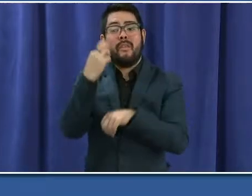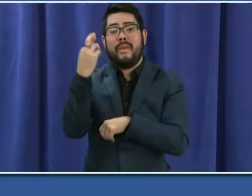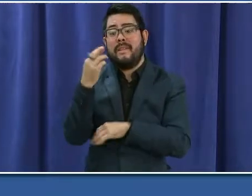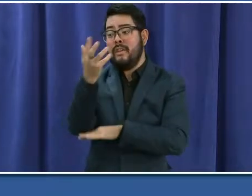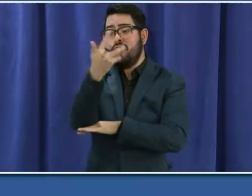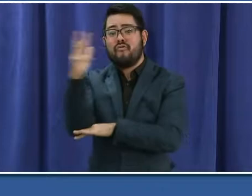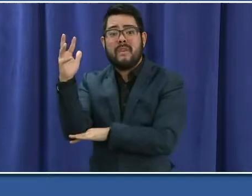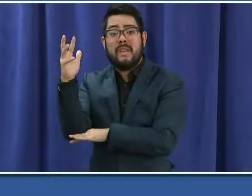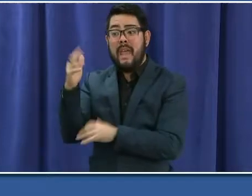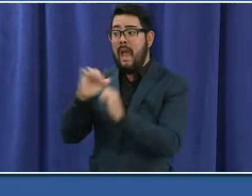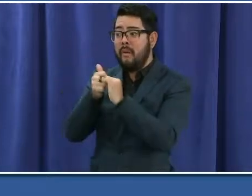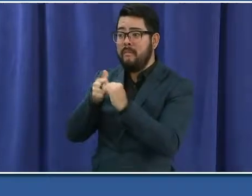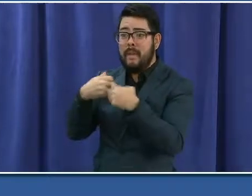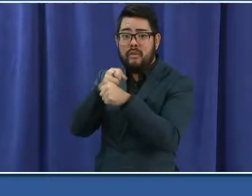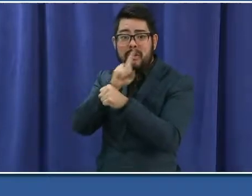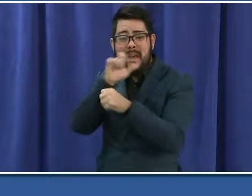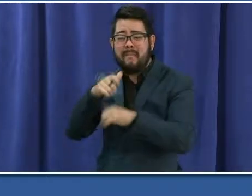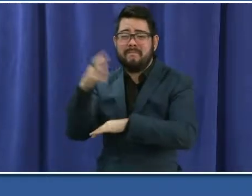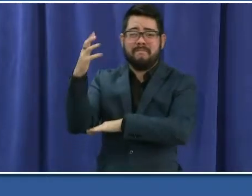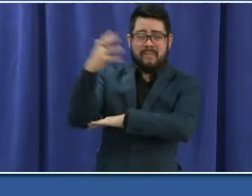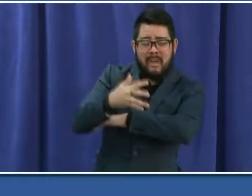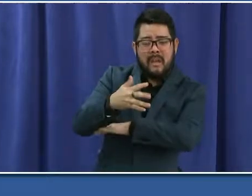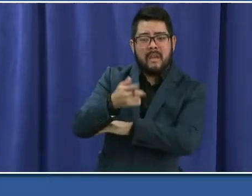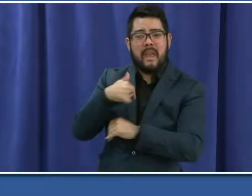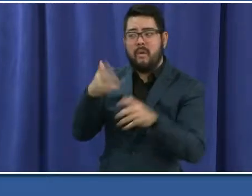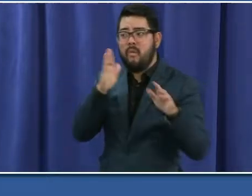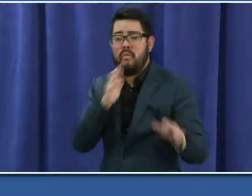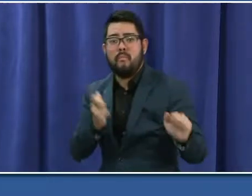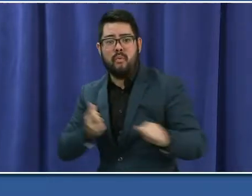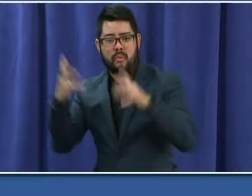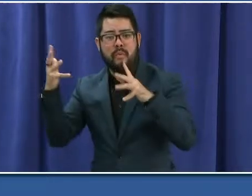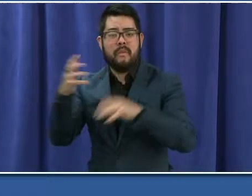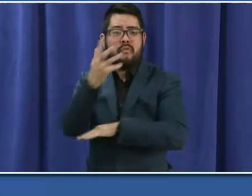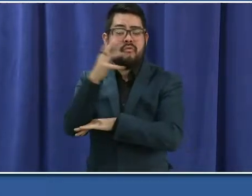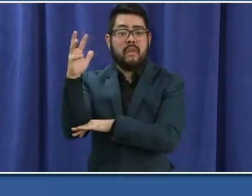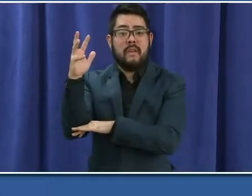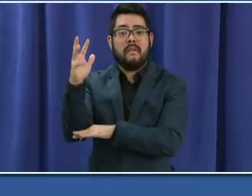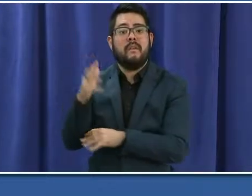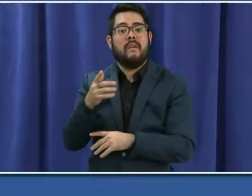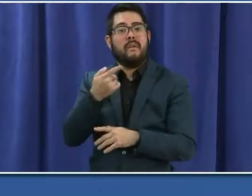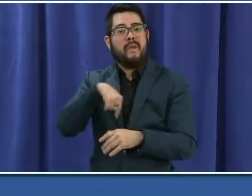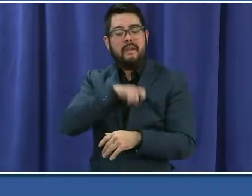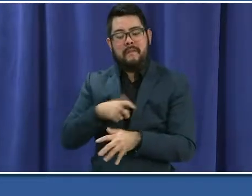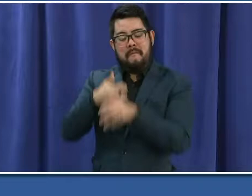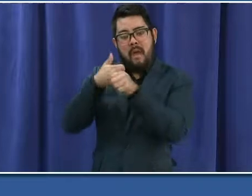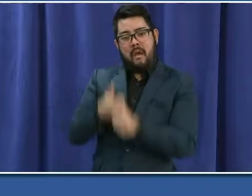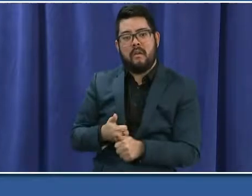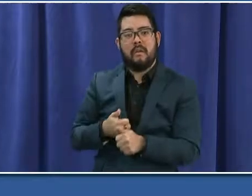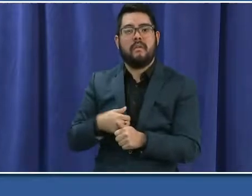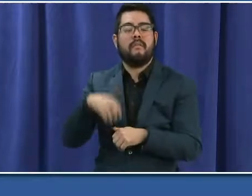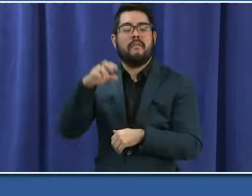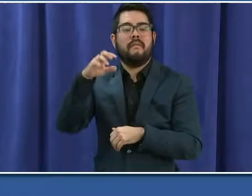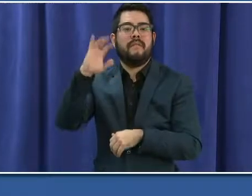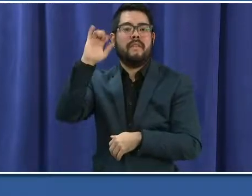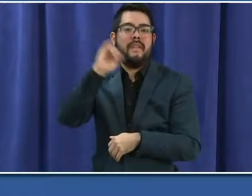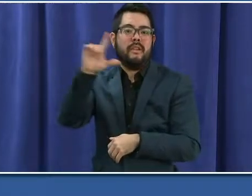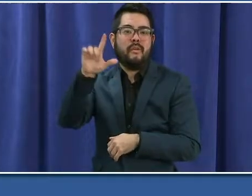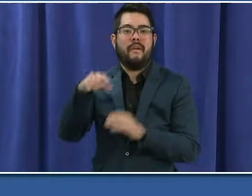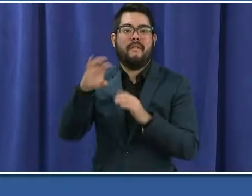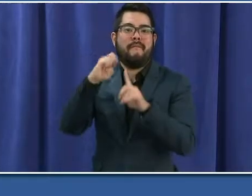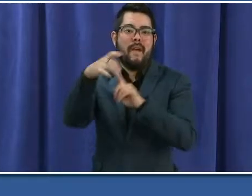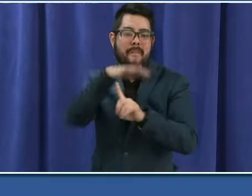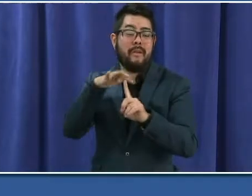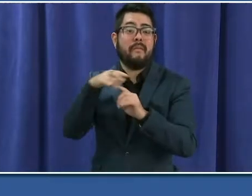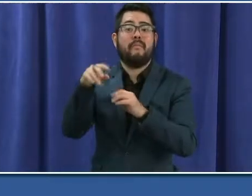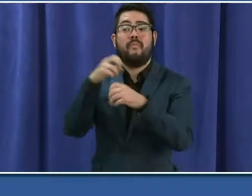when we go through so we can do our work. They do tree removal where we have to be complying with the Illinois Environmental Protection Agency.